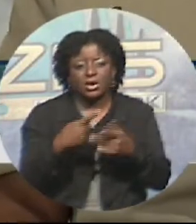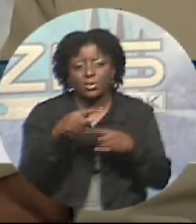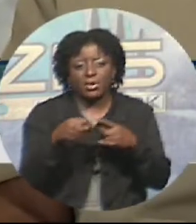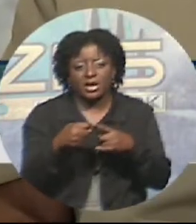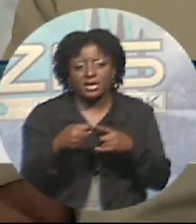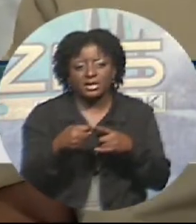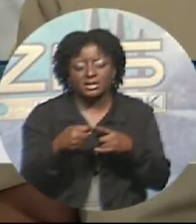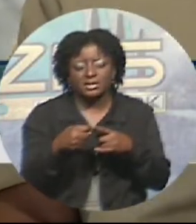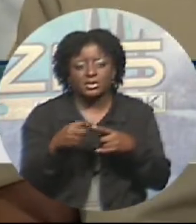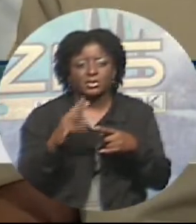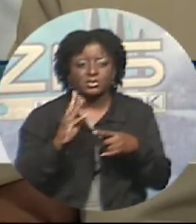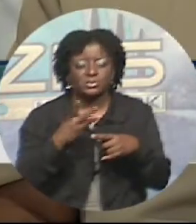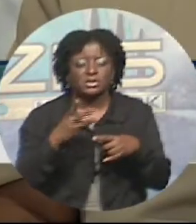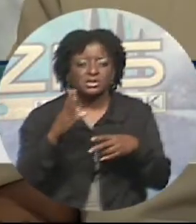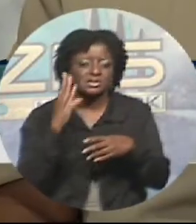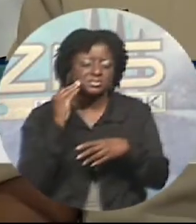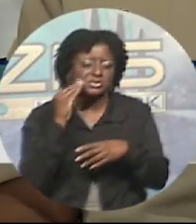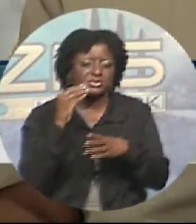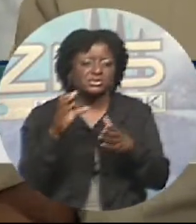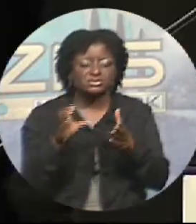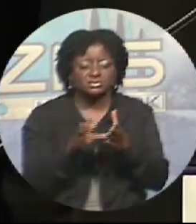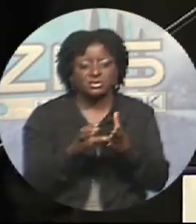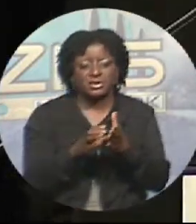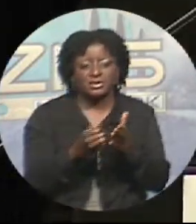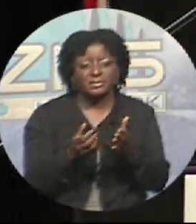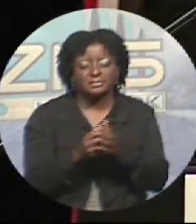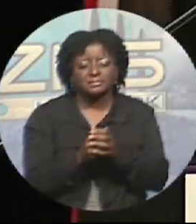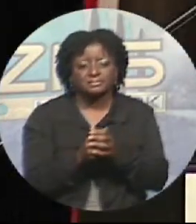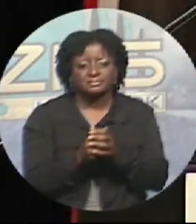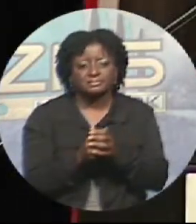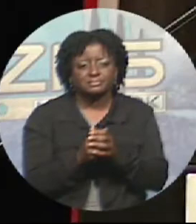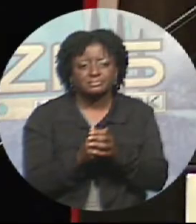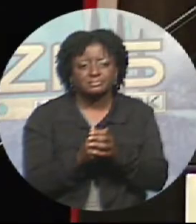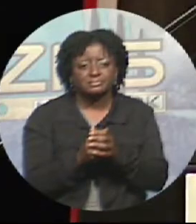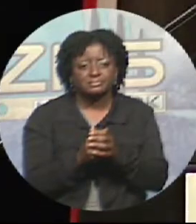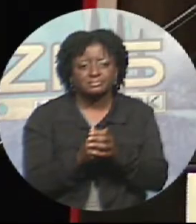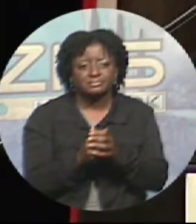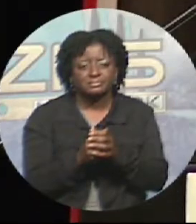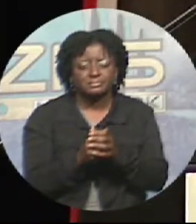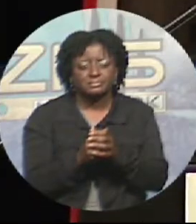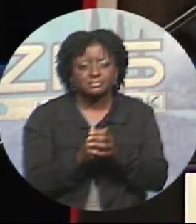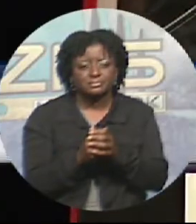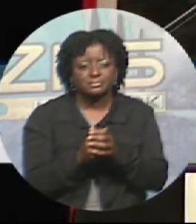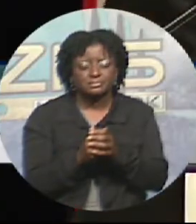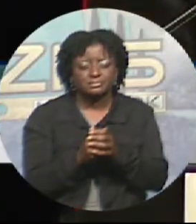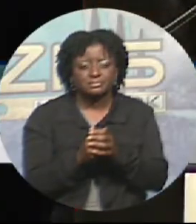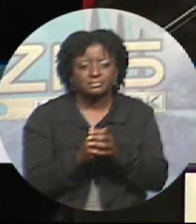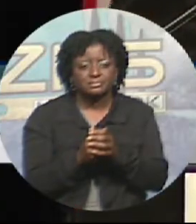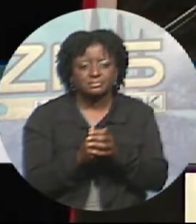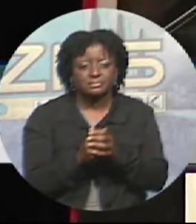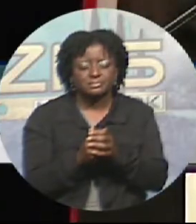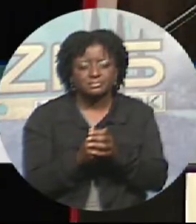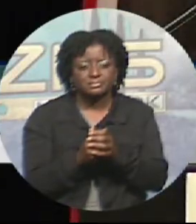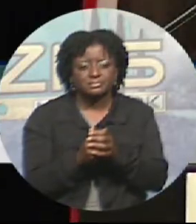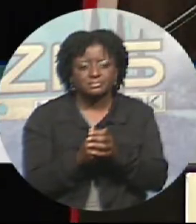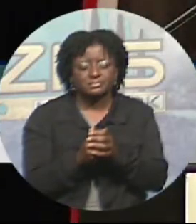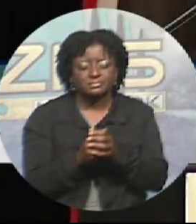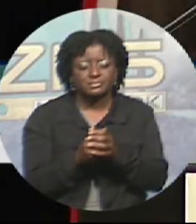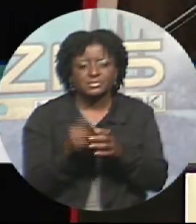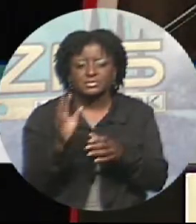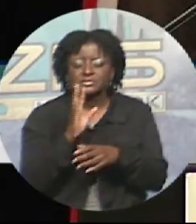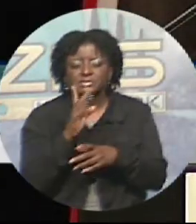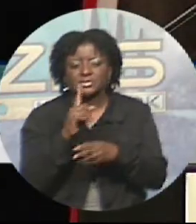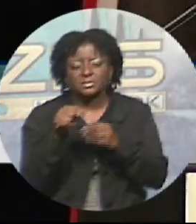between police and military forces must end. And the eggshells is a reference to the divisions that exist